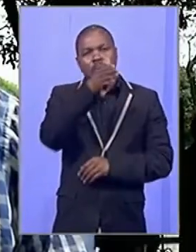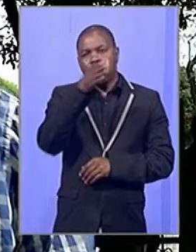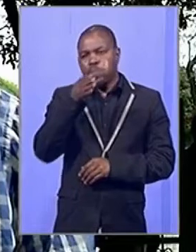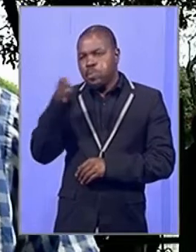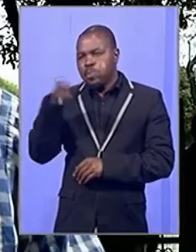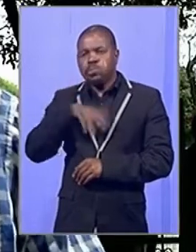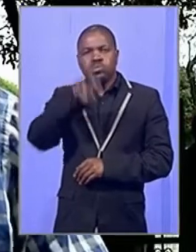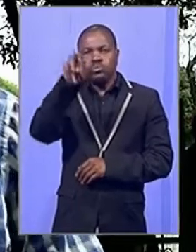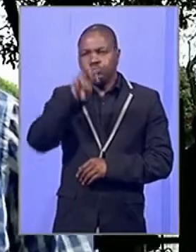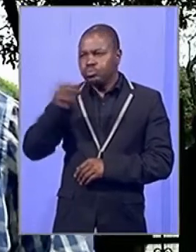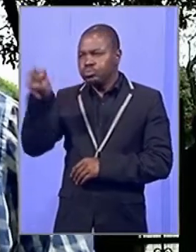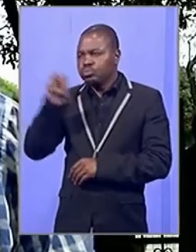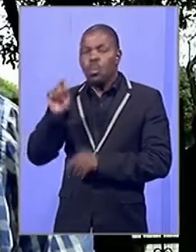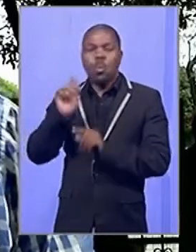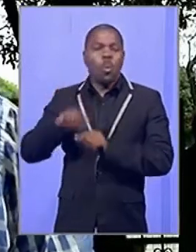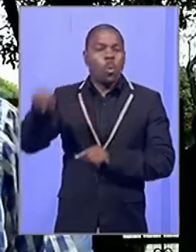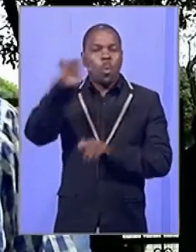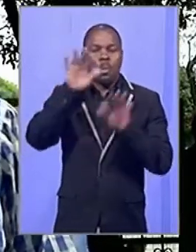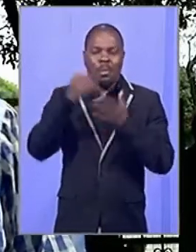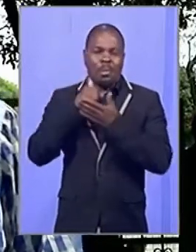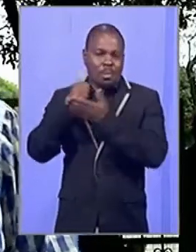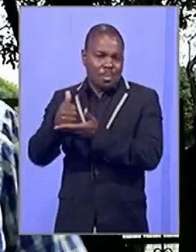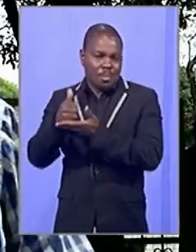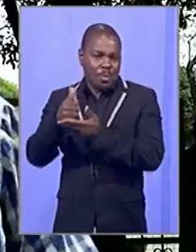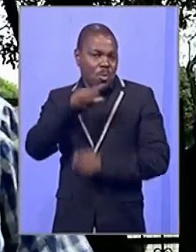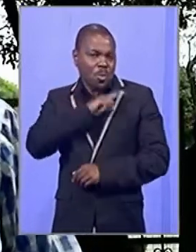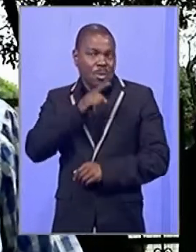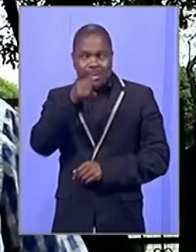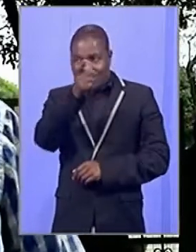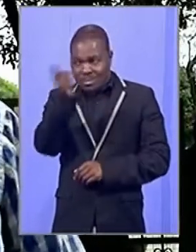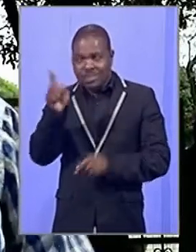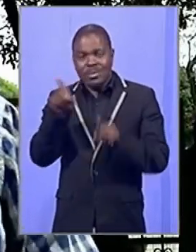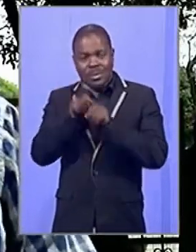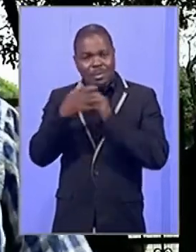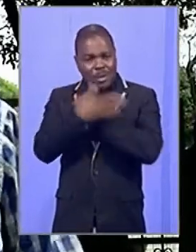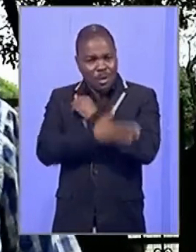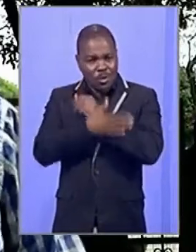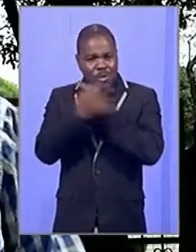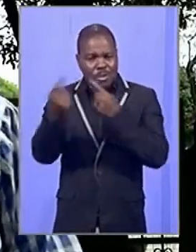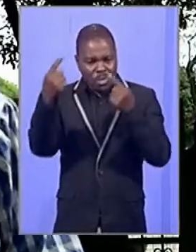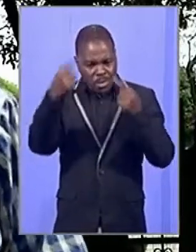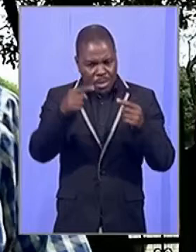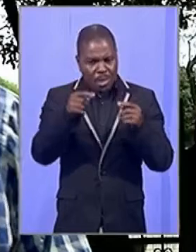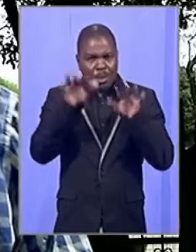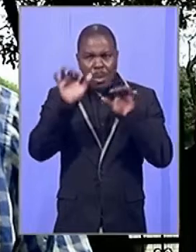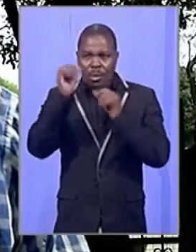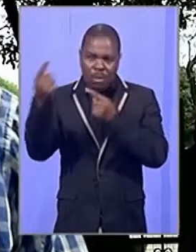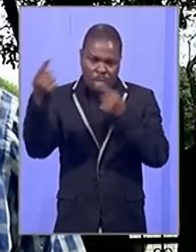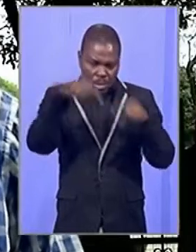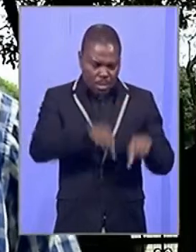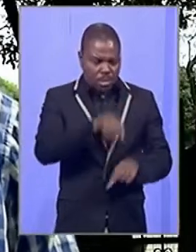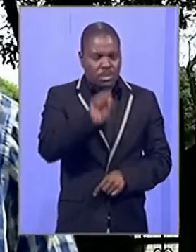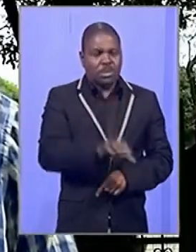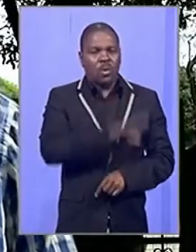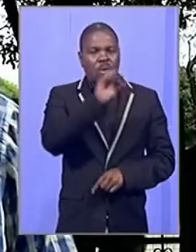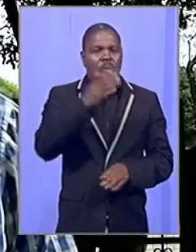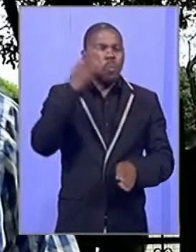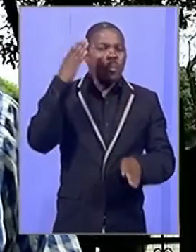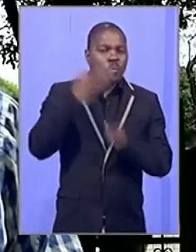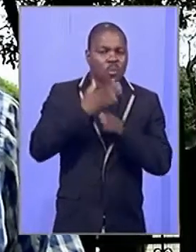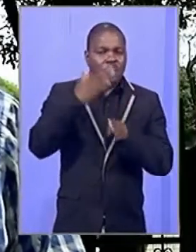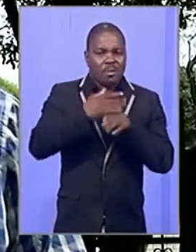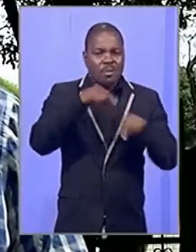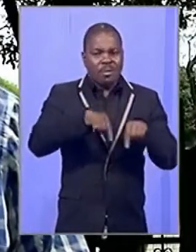under SADC go thusa batho bao because le bone e ne le di countries tse leng gore di tlisa batho ba tsona mo South Africa go tla go